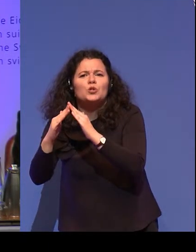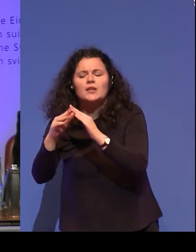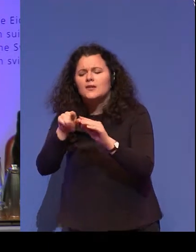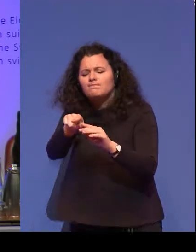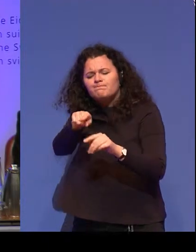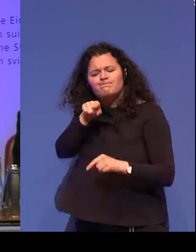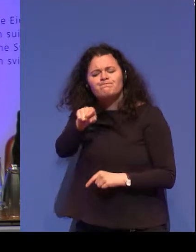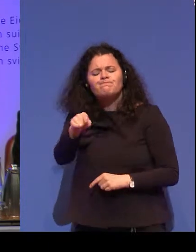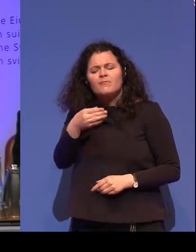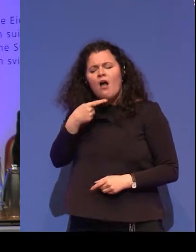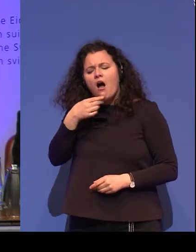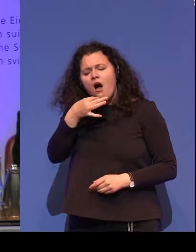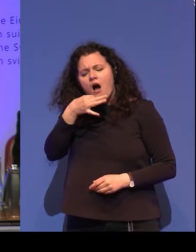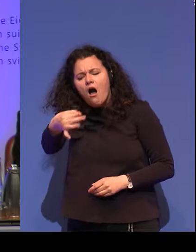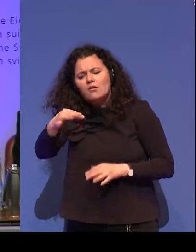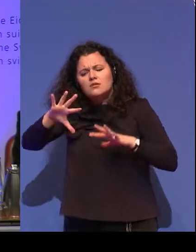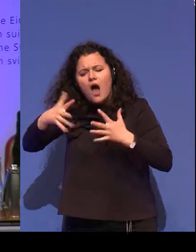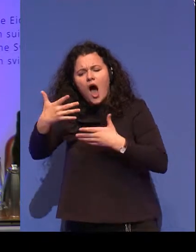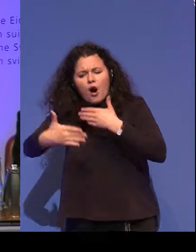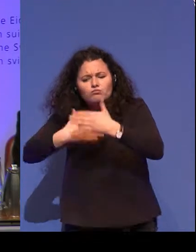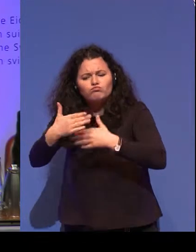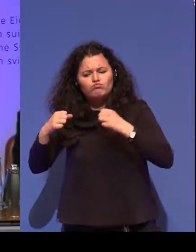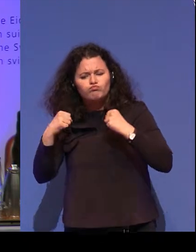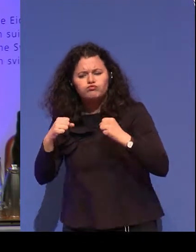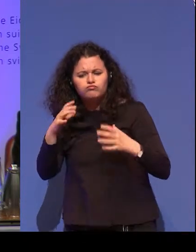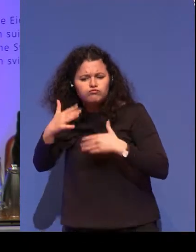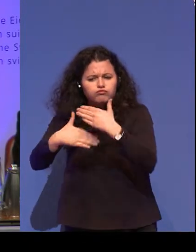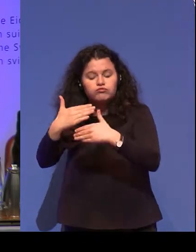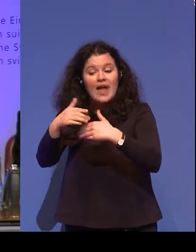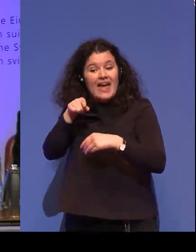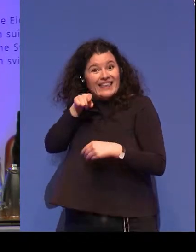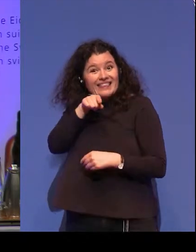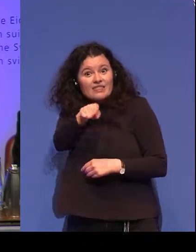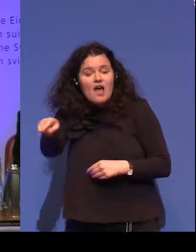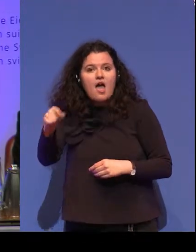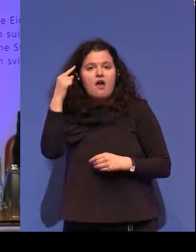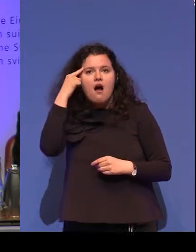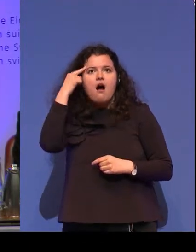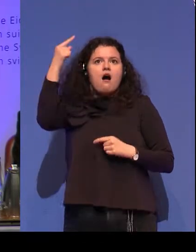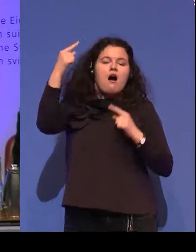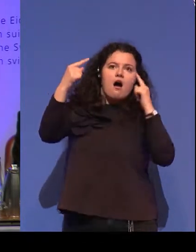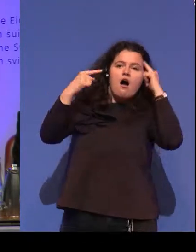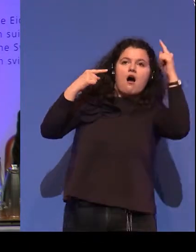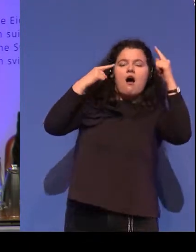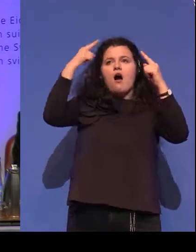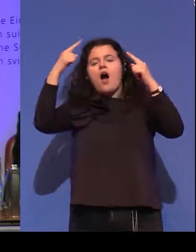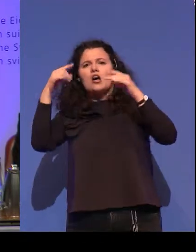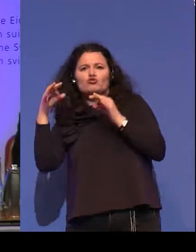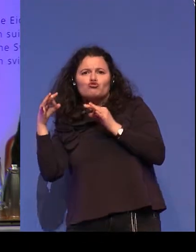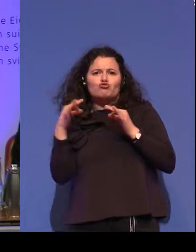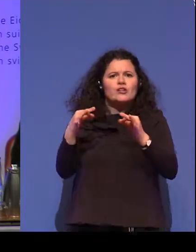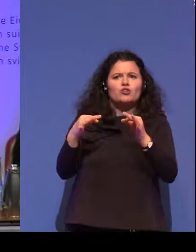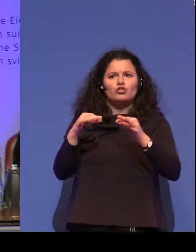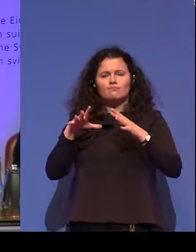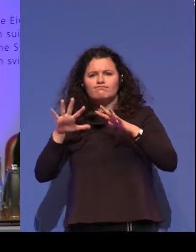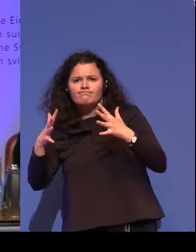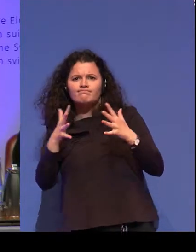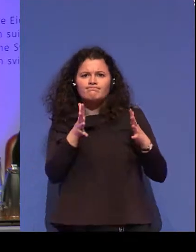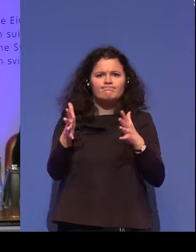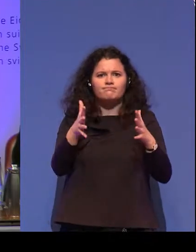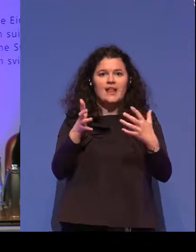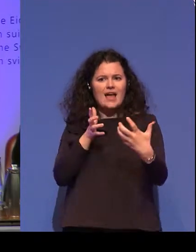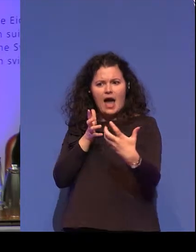Kerala. And these stakeholders then helped develop differentiated strategies to address the needs